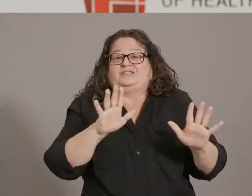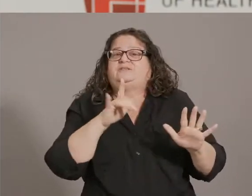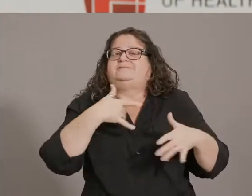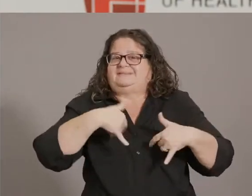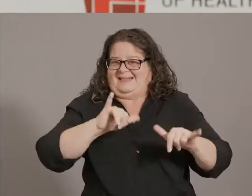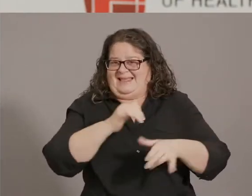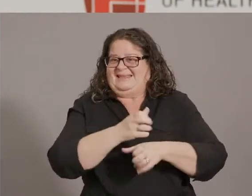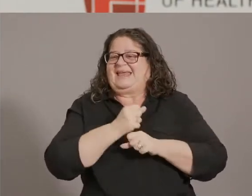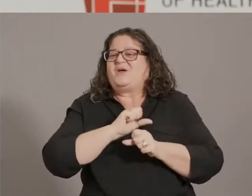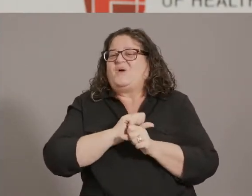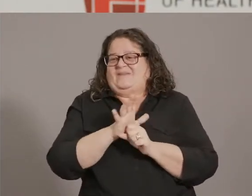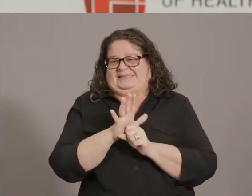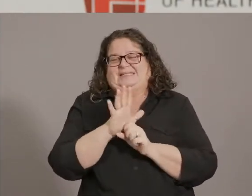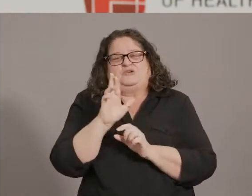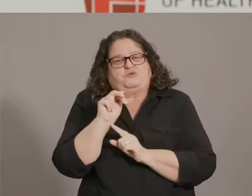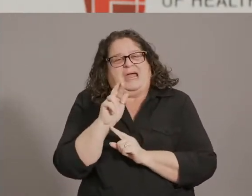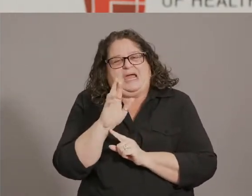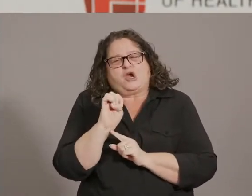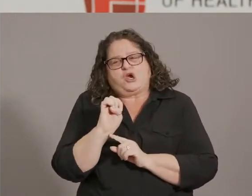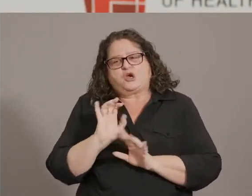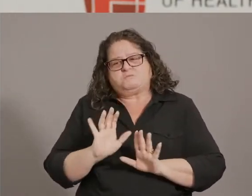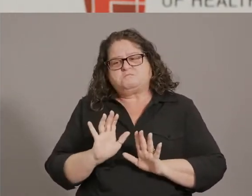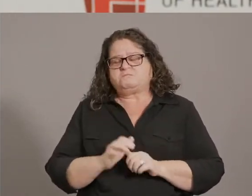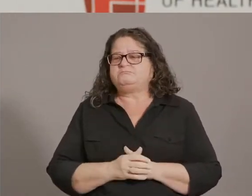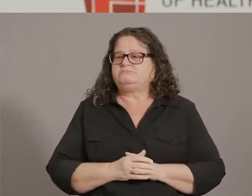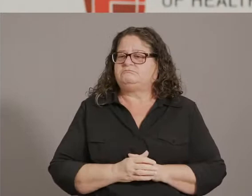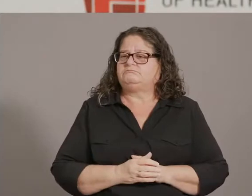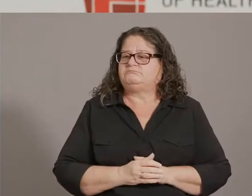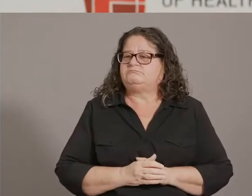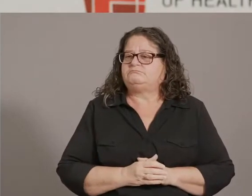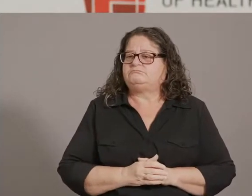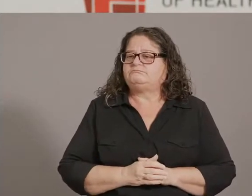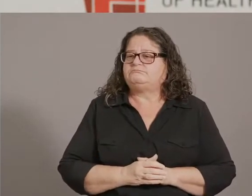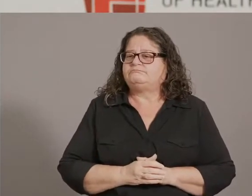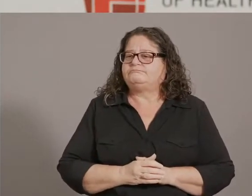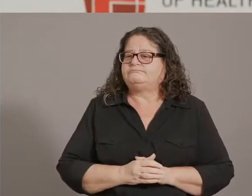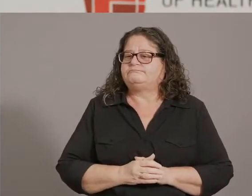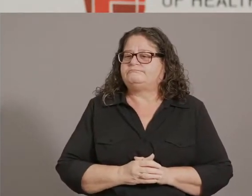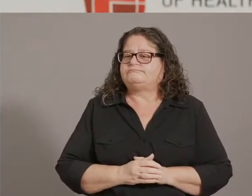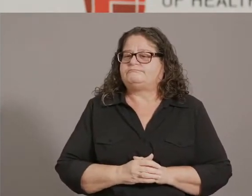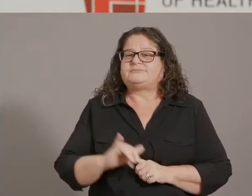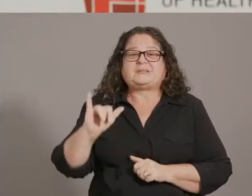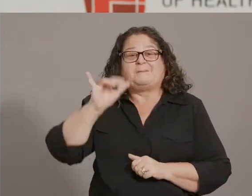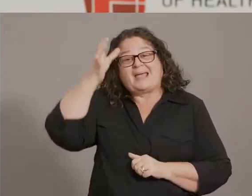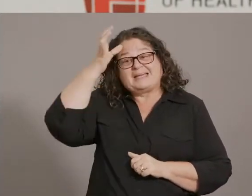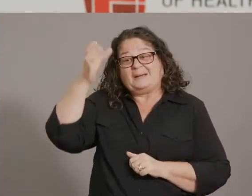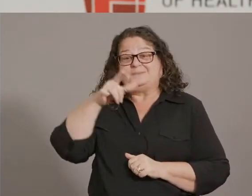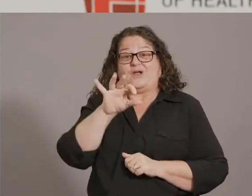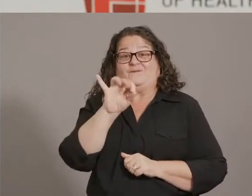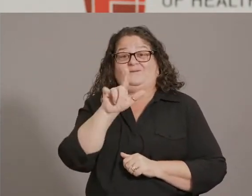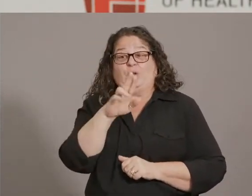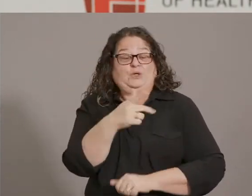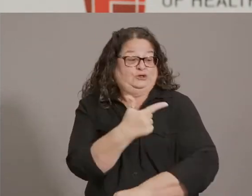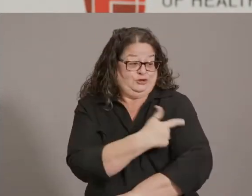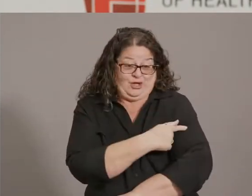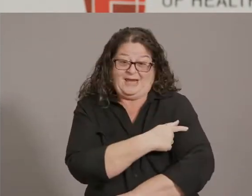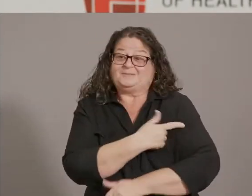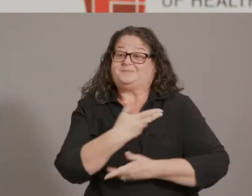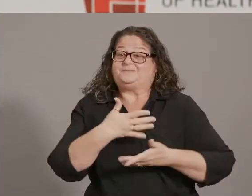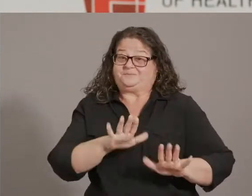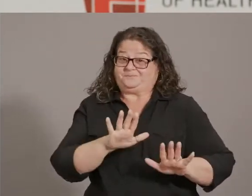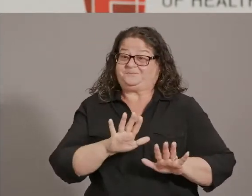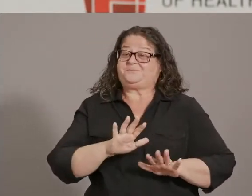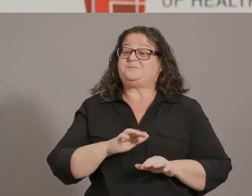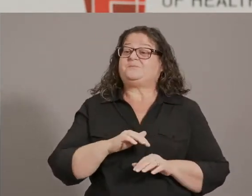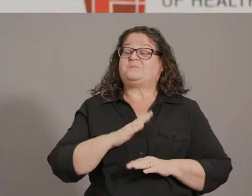in perspective, what it is going to do, just like influenza, you can get your influenza vaccine. It may not prevent